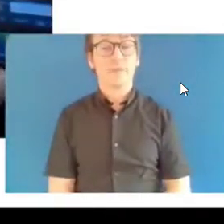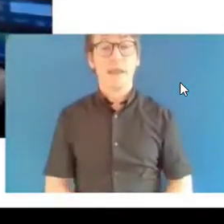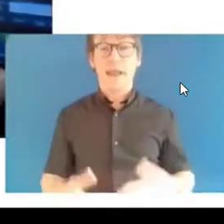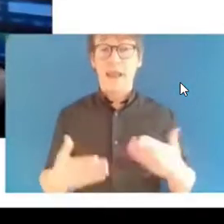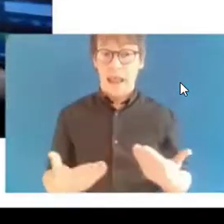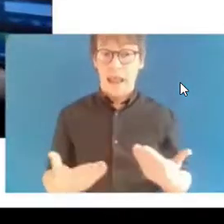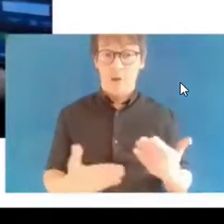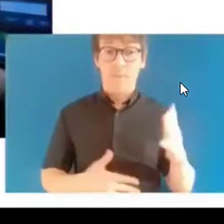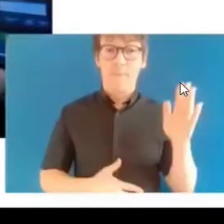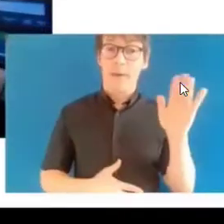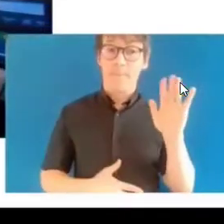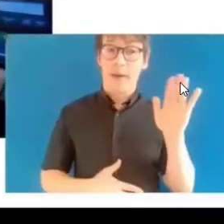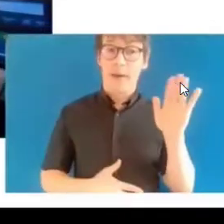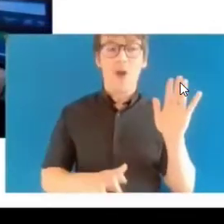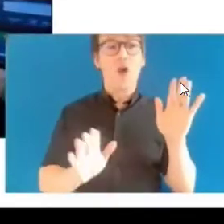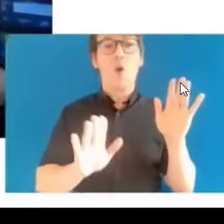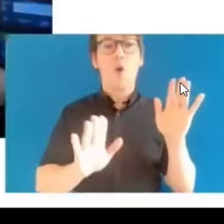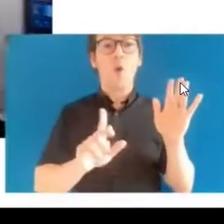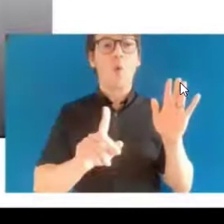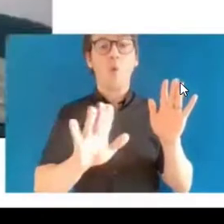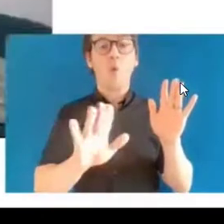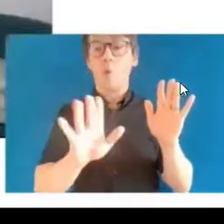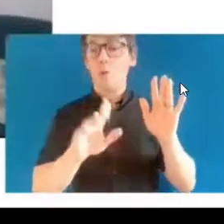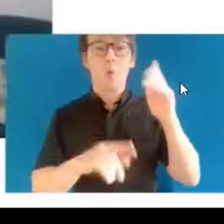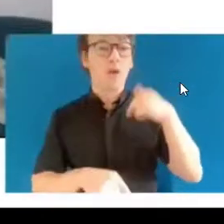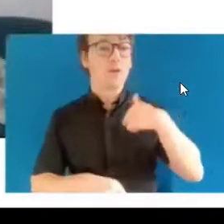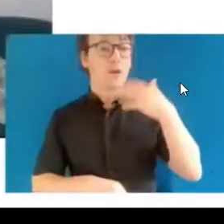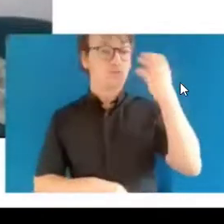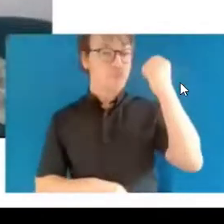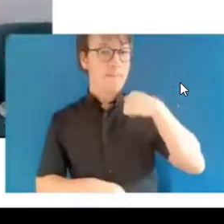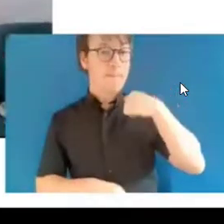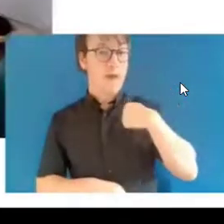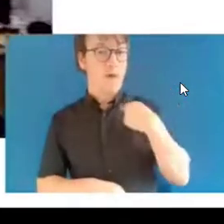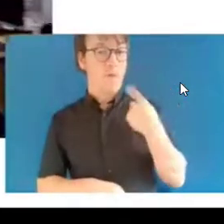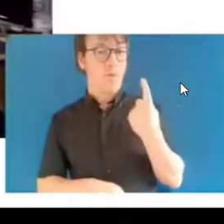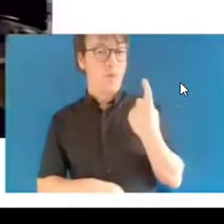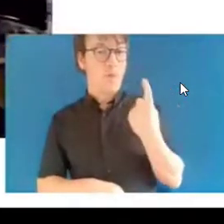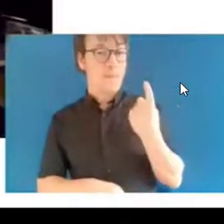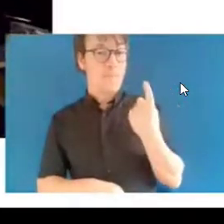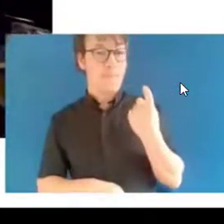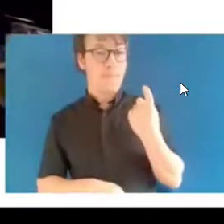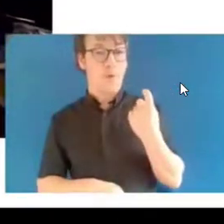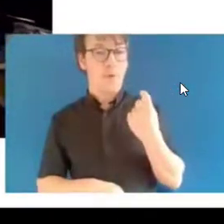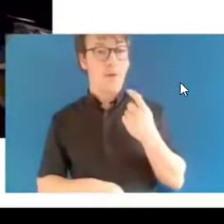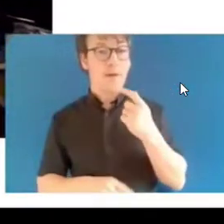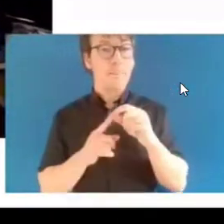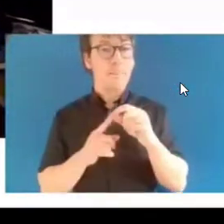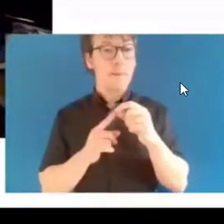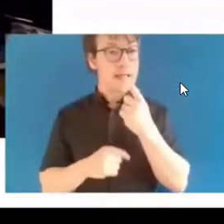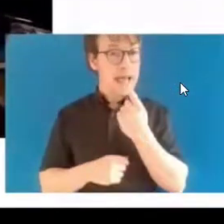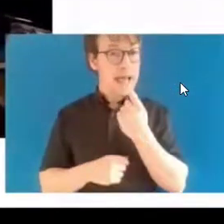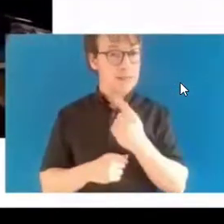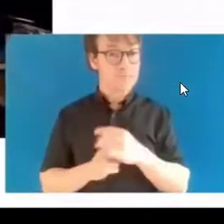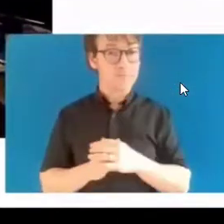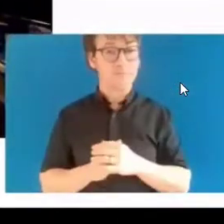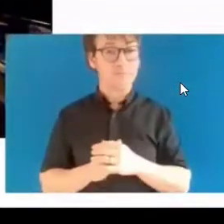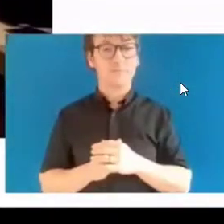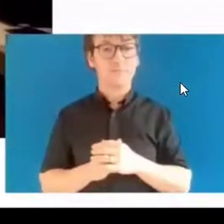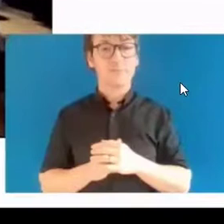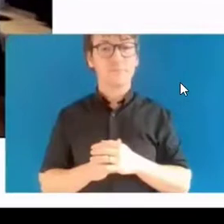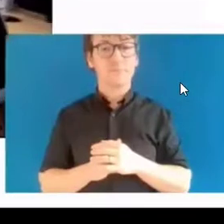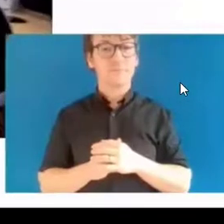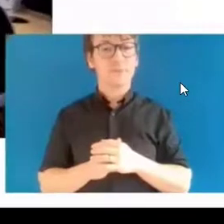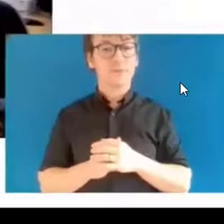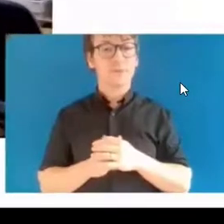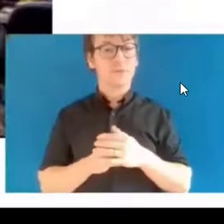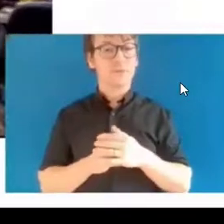So now we're going to say bye to Pepper. Oh, before we say bye to Pepper, I